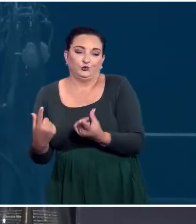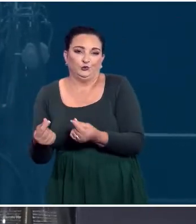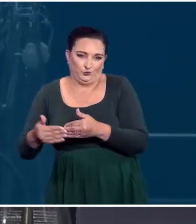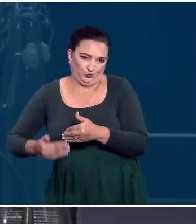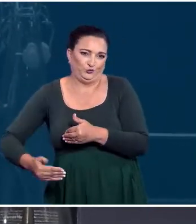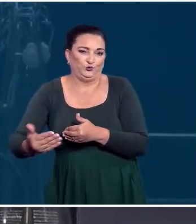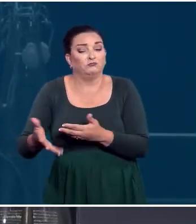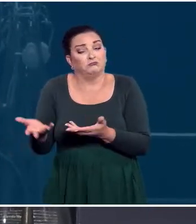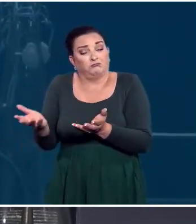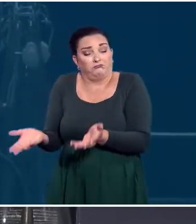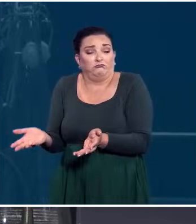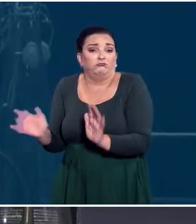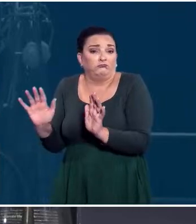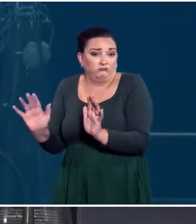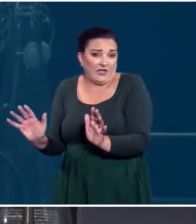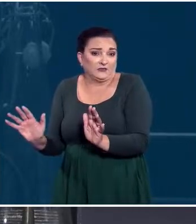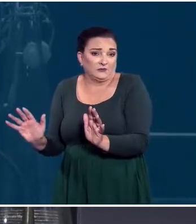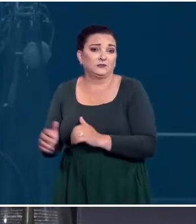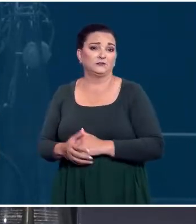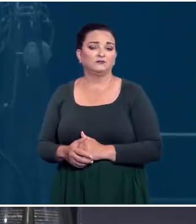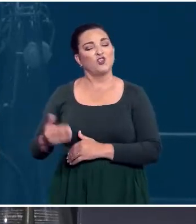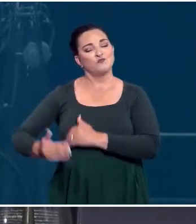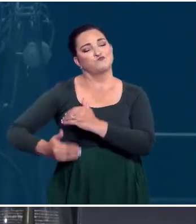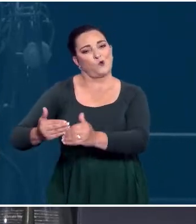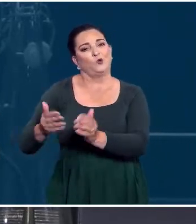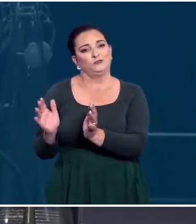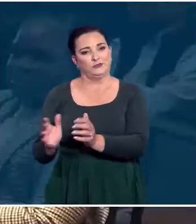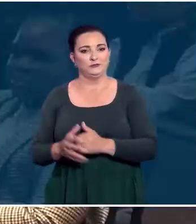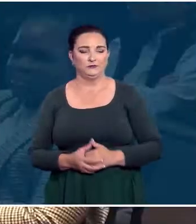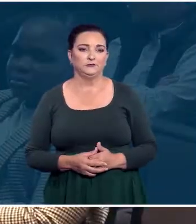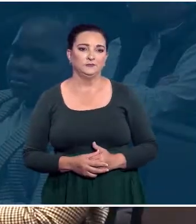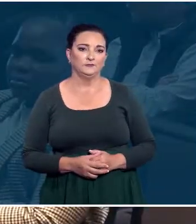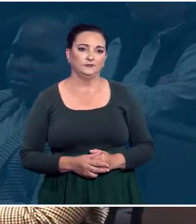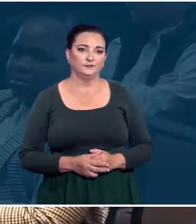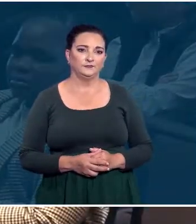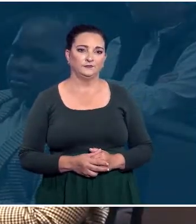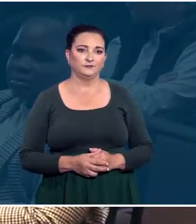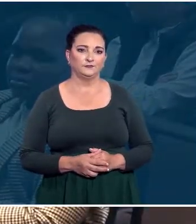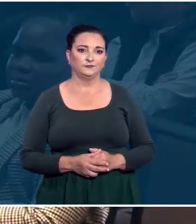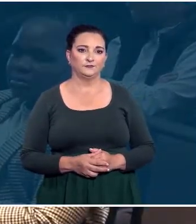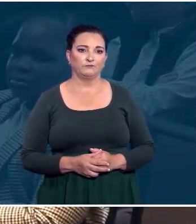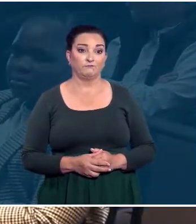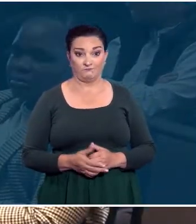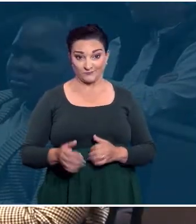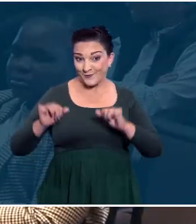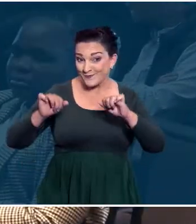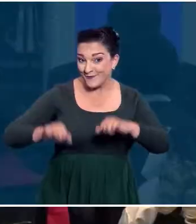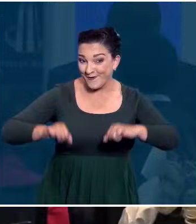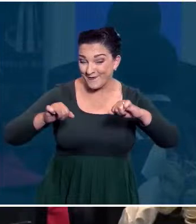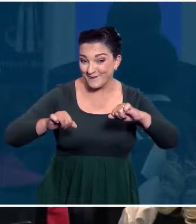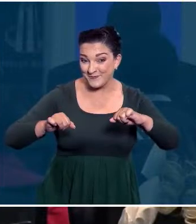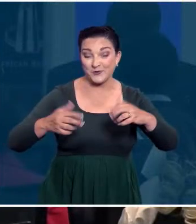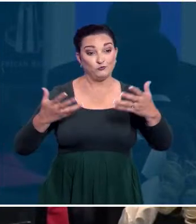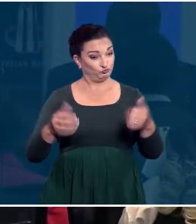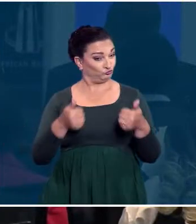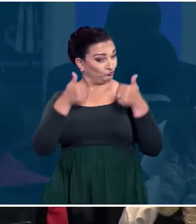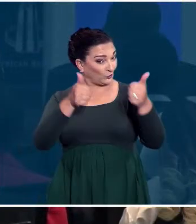think that that's the process so far. Thank you. You just confirmed you are a very good teacher.